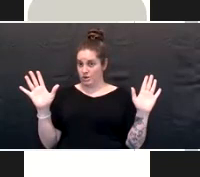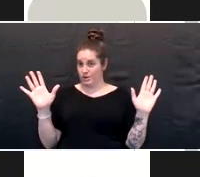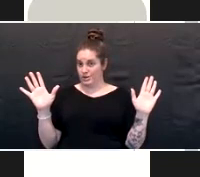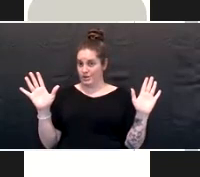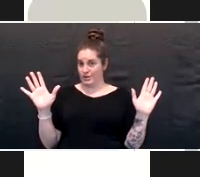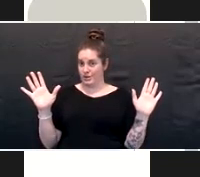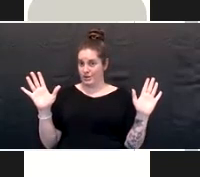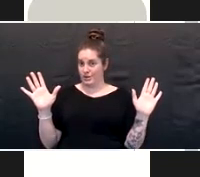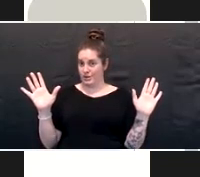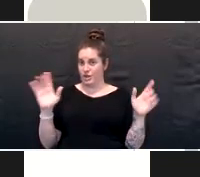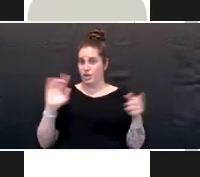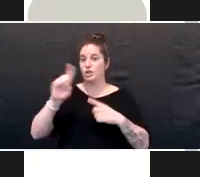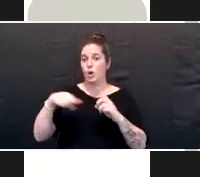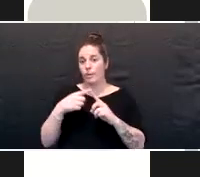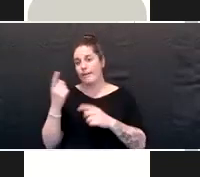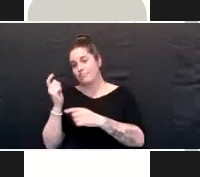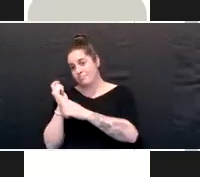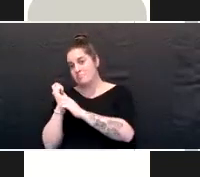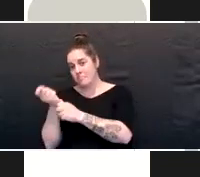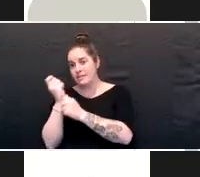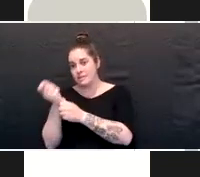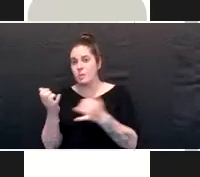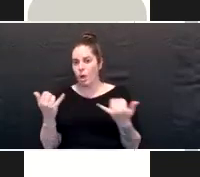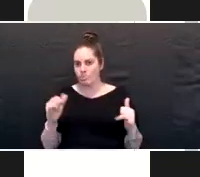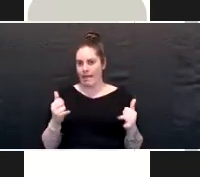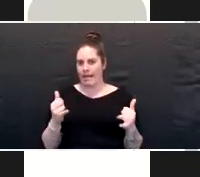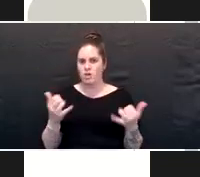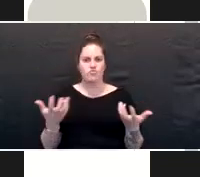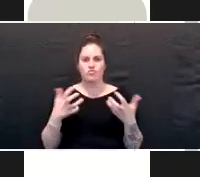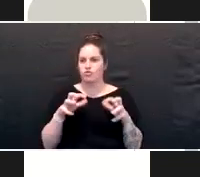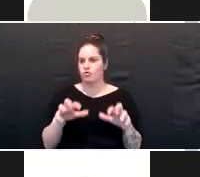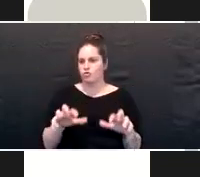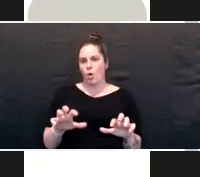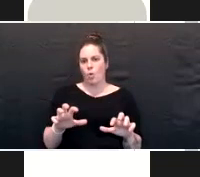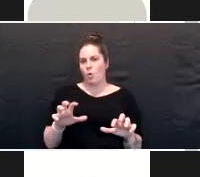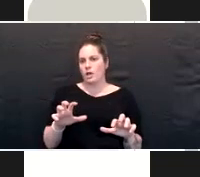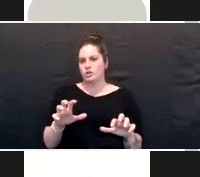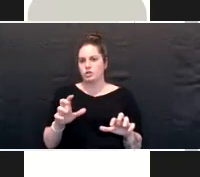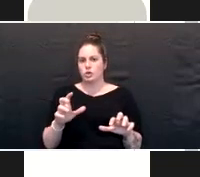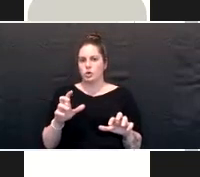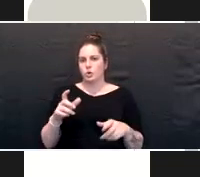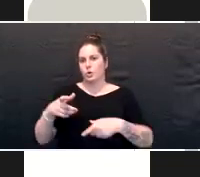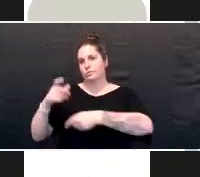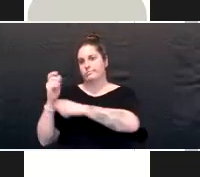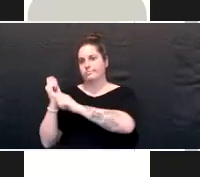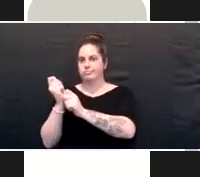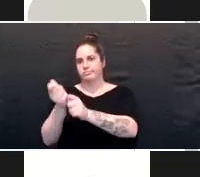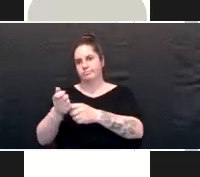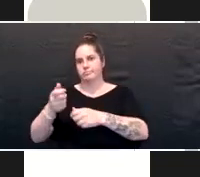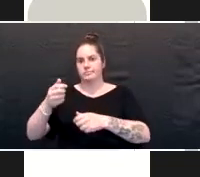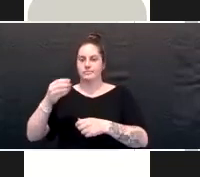when you're playing baseball, for example, you don't always want to hit the ball in the outfield or hit a home